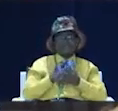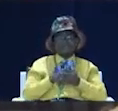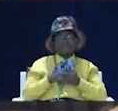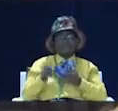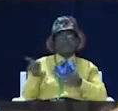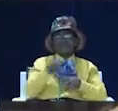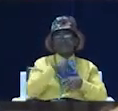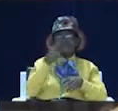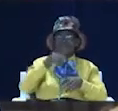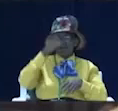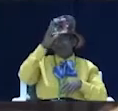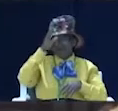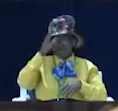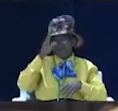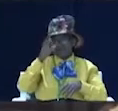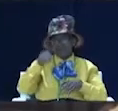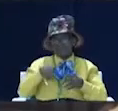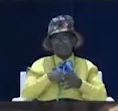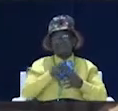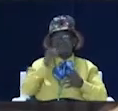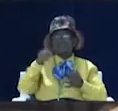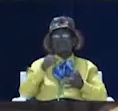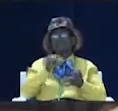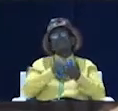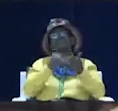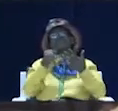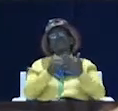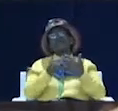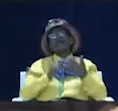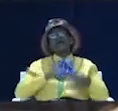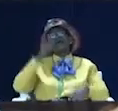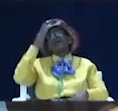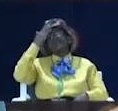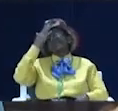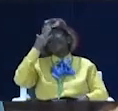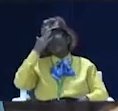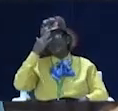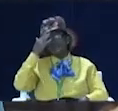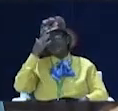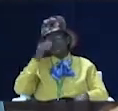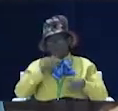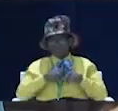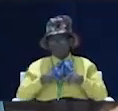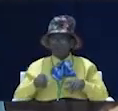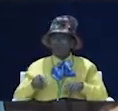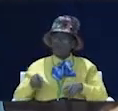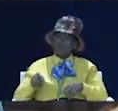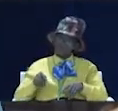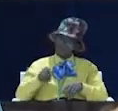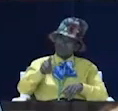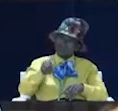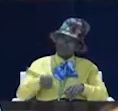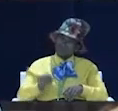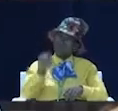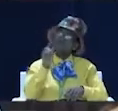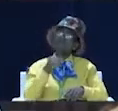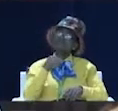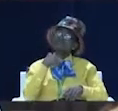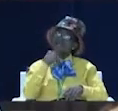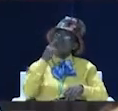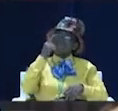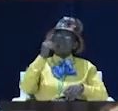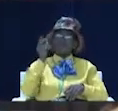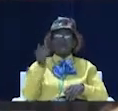You should tell us so that we will know. Can I tell you what he hasn't told me? You want me to lie to